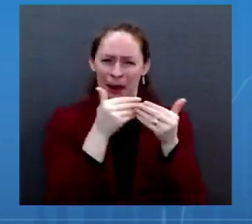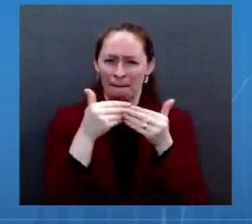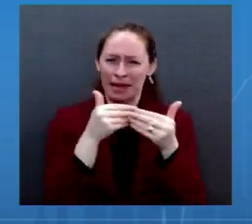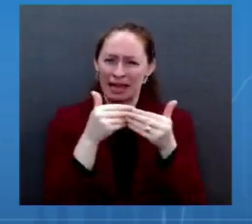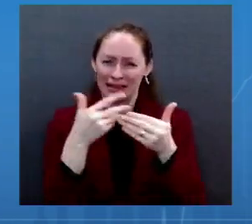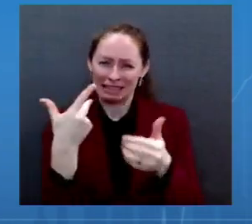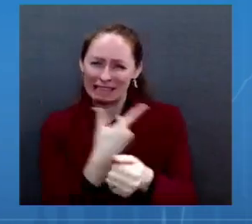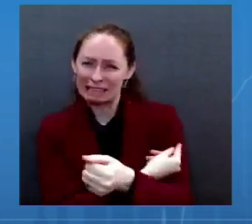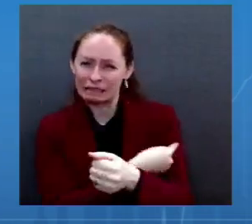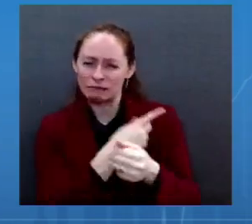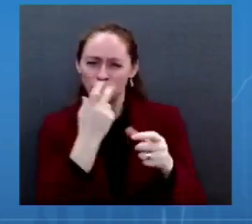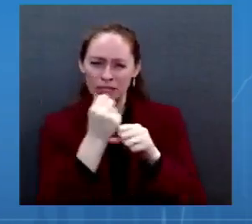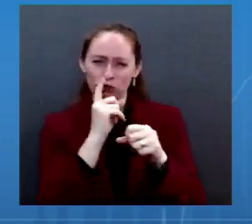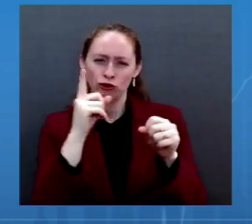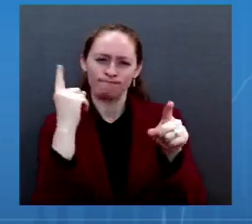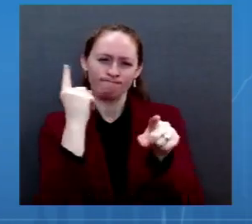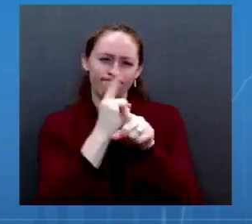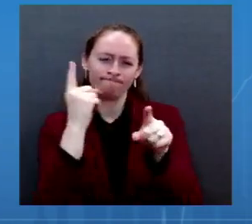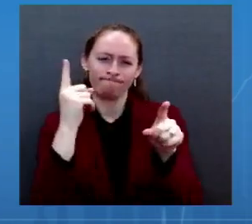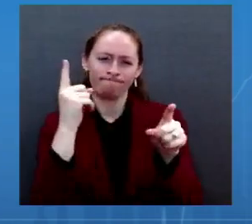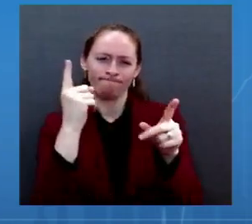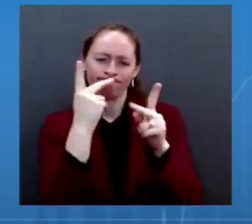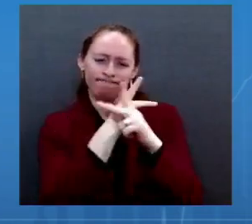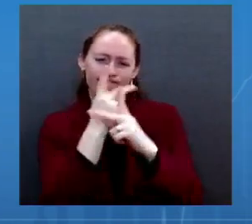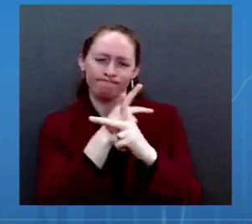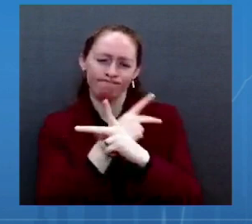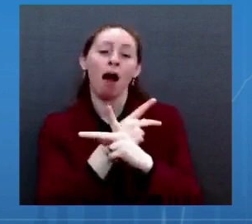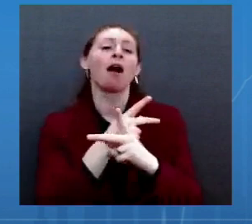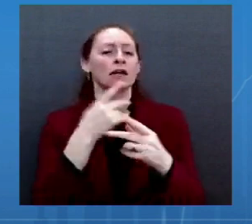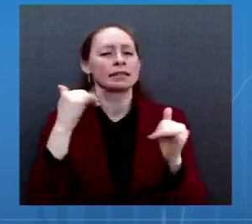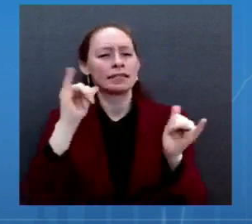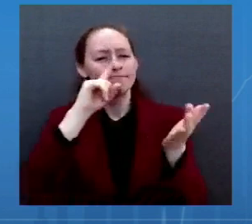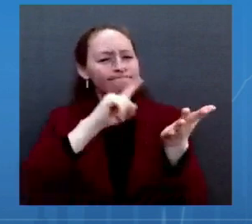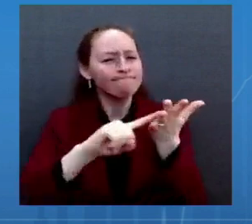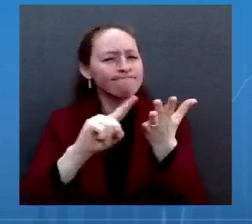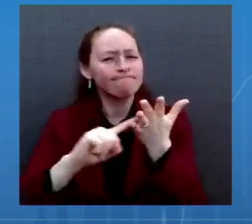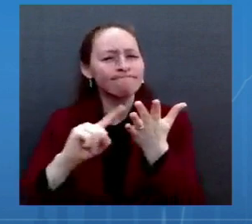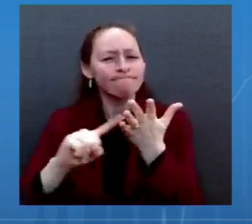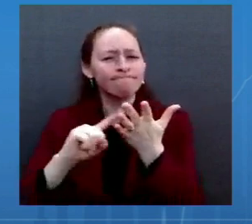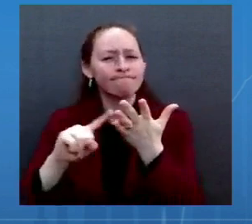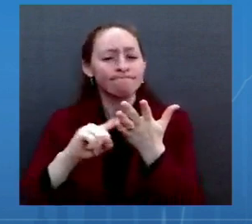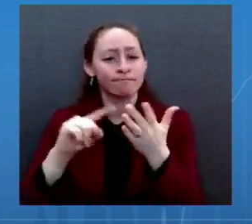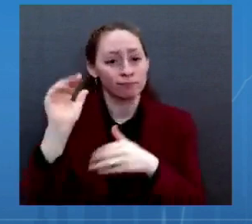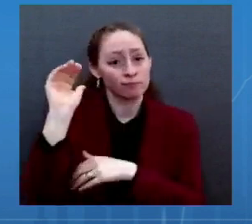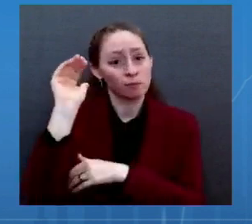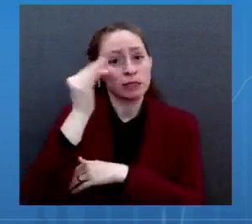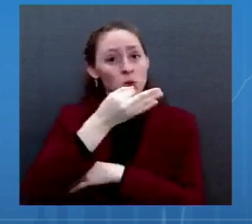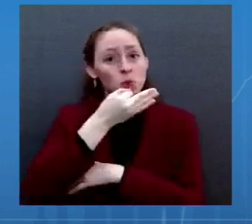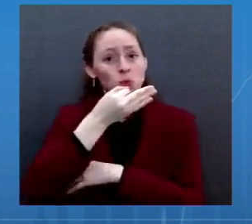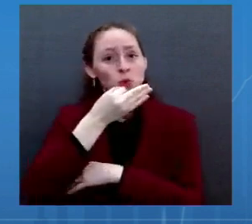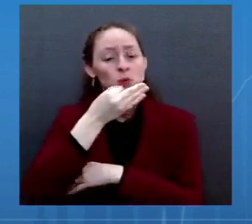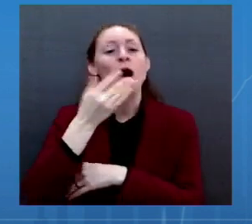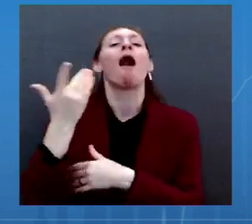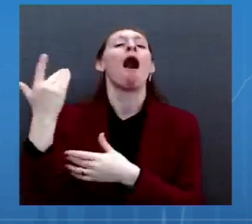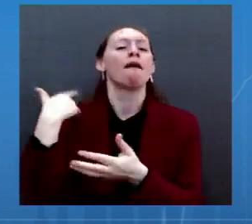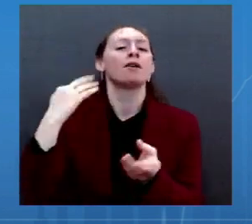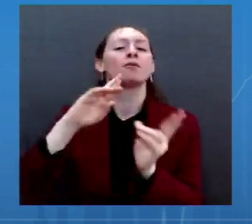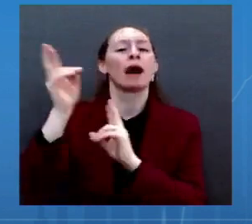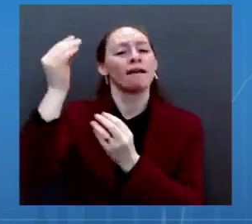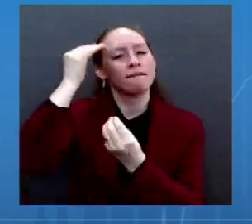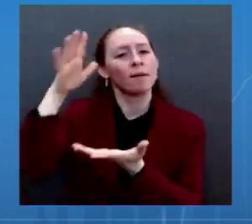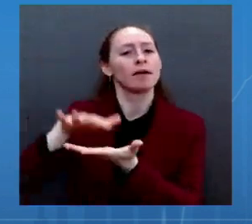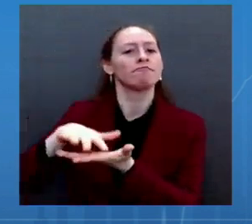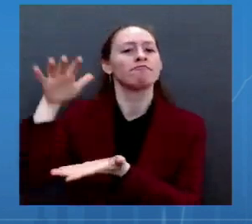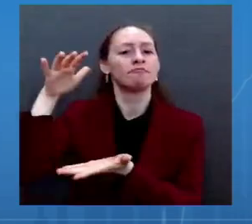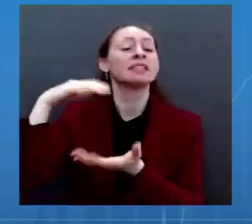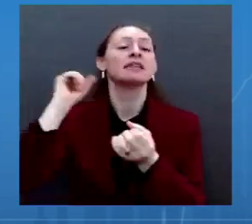first half, we may have some information so that we can vaccinate children of that age. I'll stop there and back to you, Jeff.